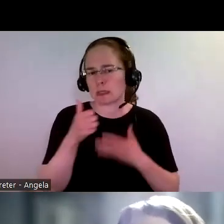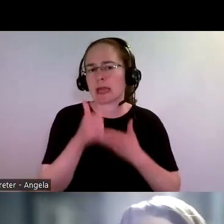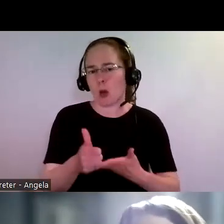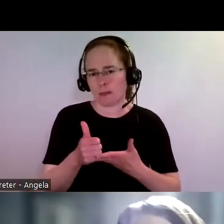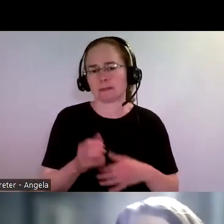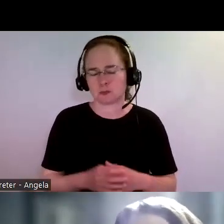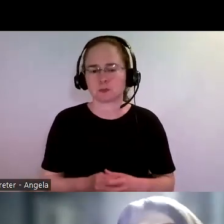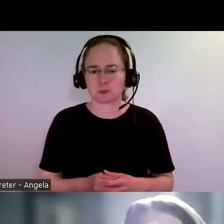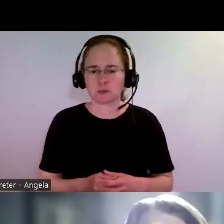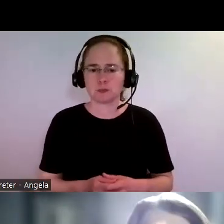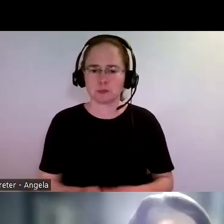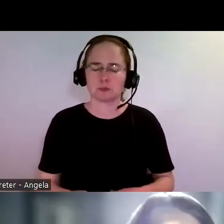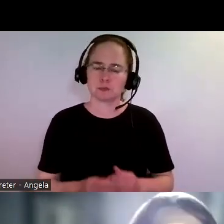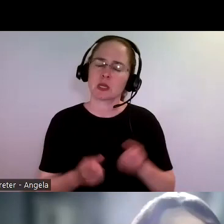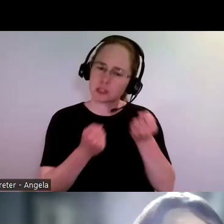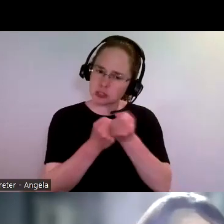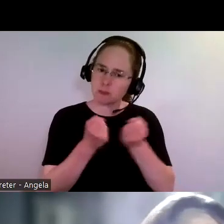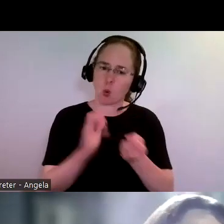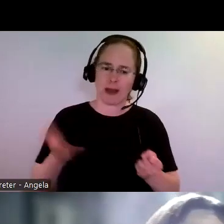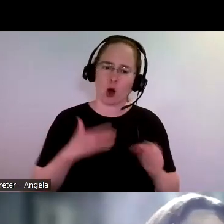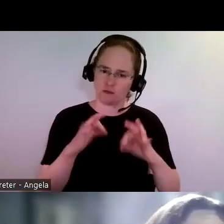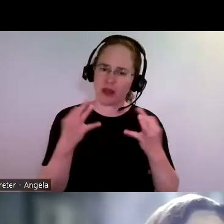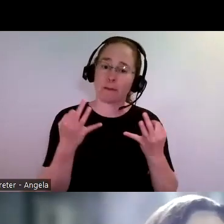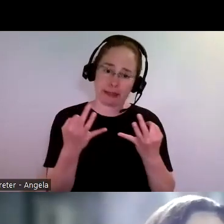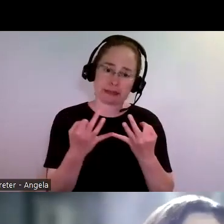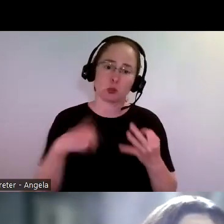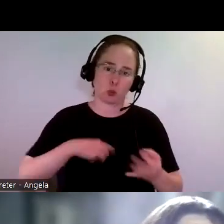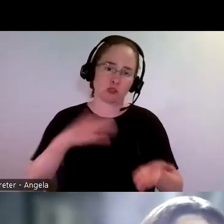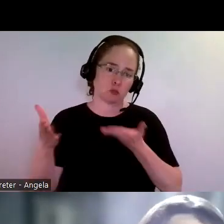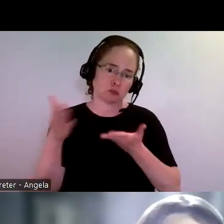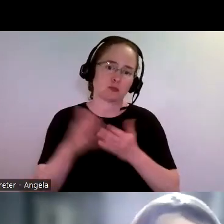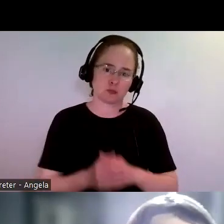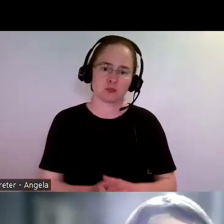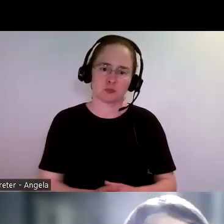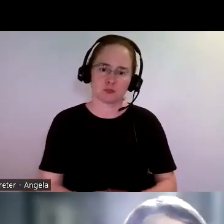us in supporting our families that we